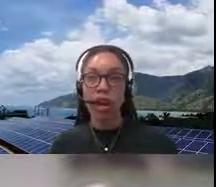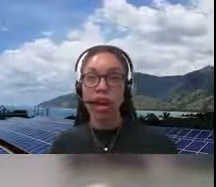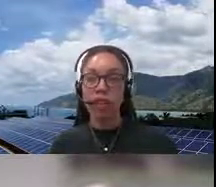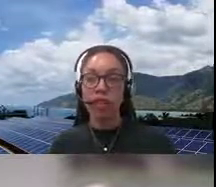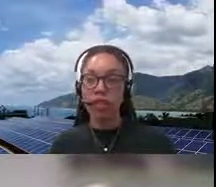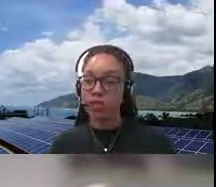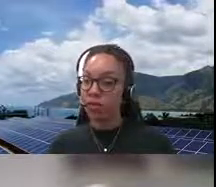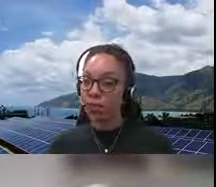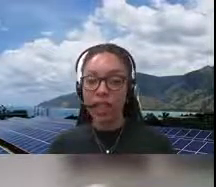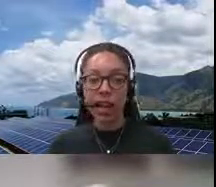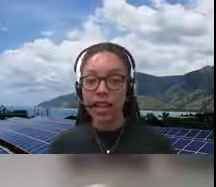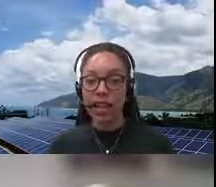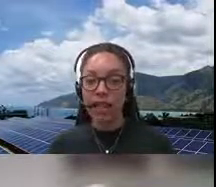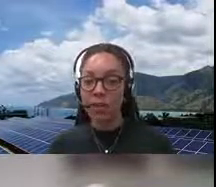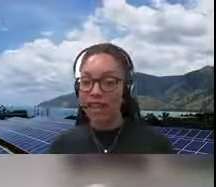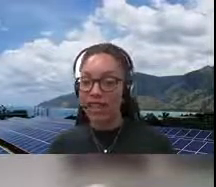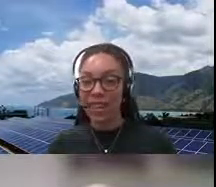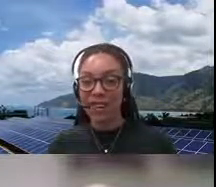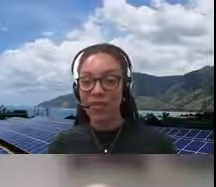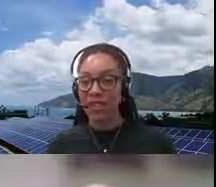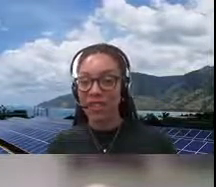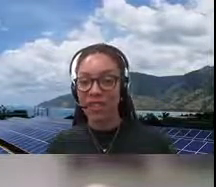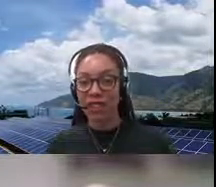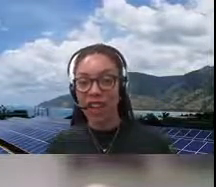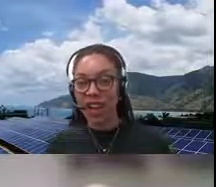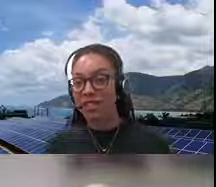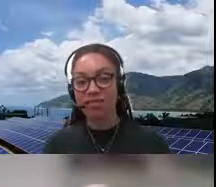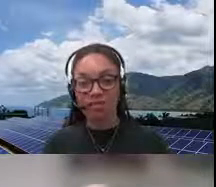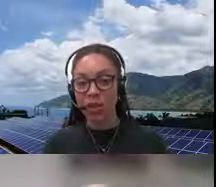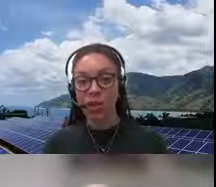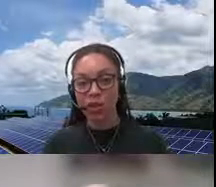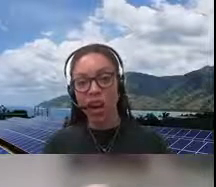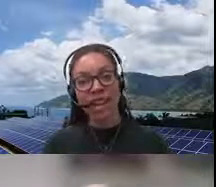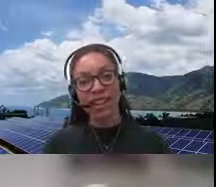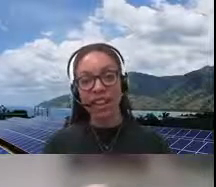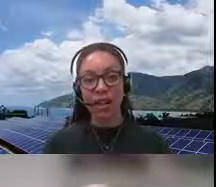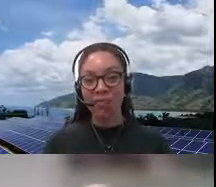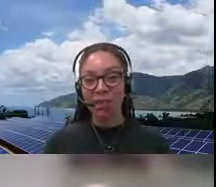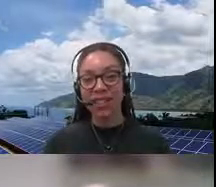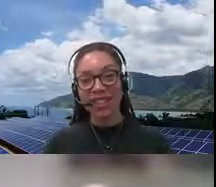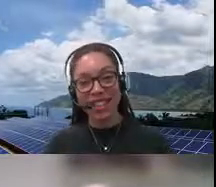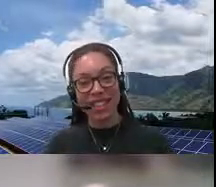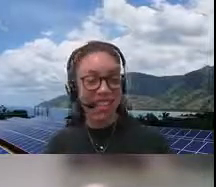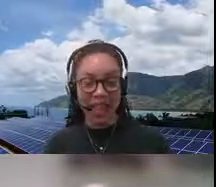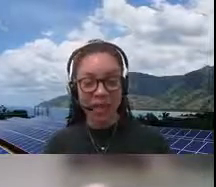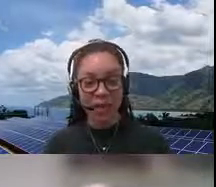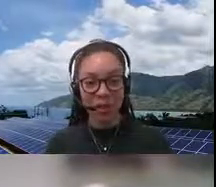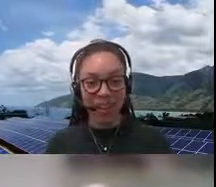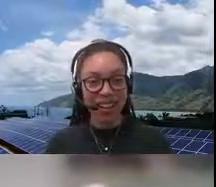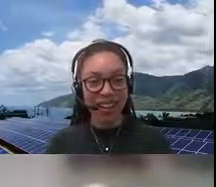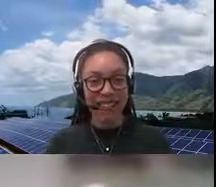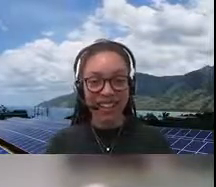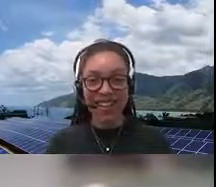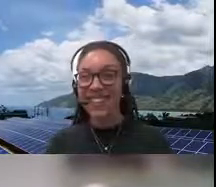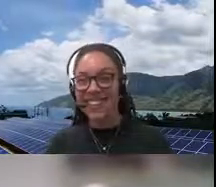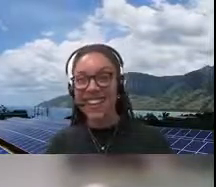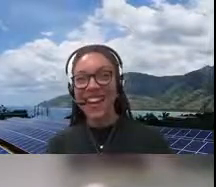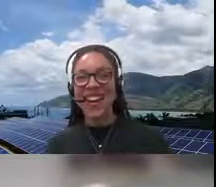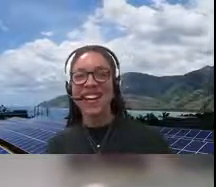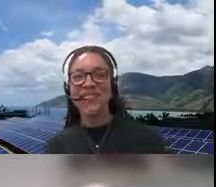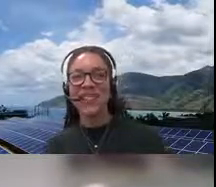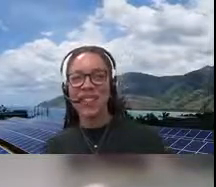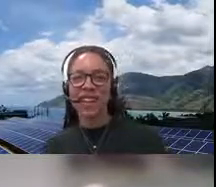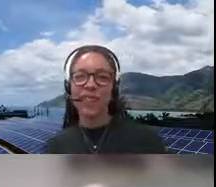improve. It's really hard to have smart tech if it can't use its brain because the internet keeps dropping out every other